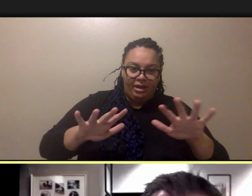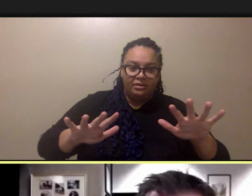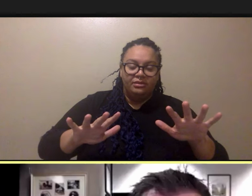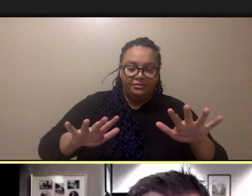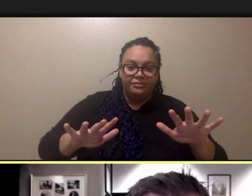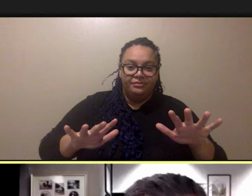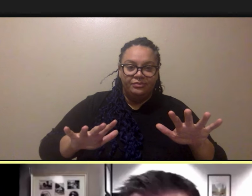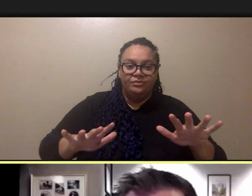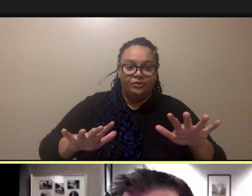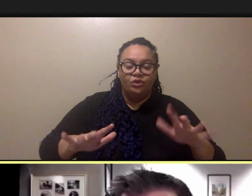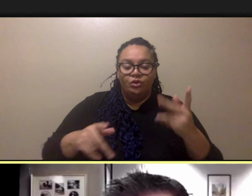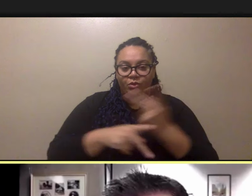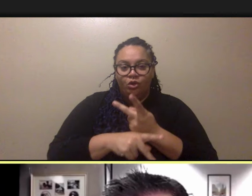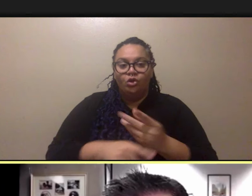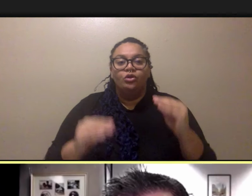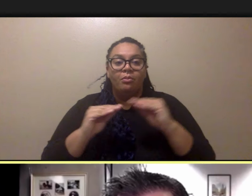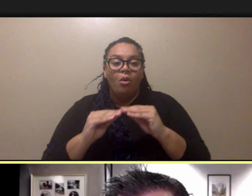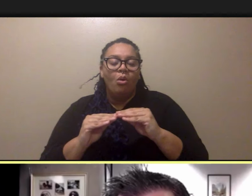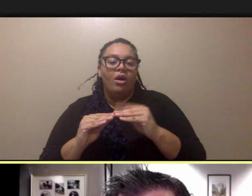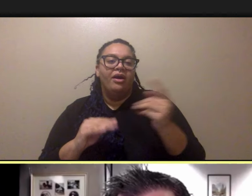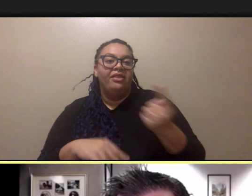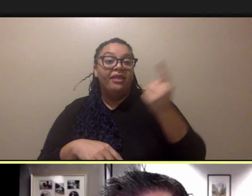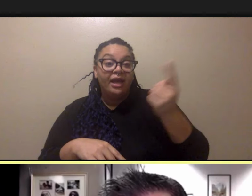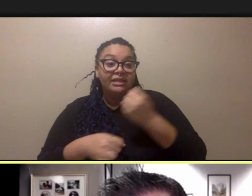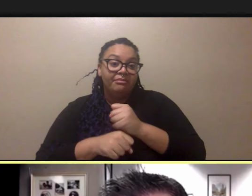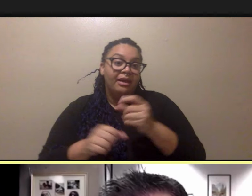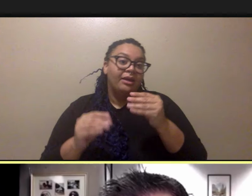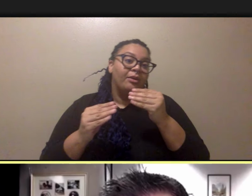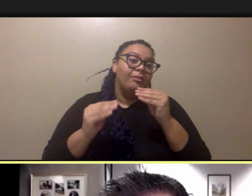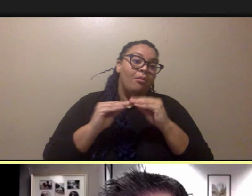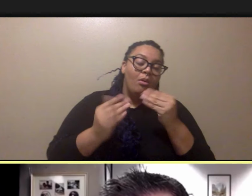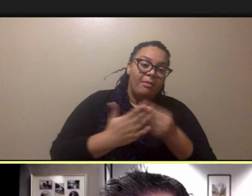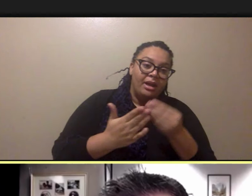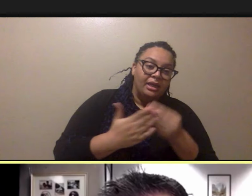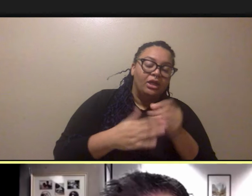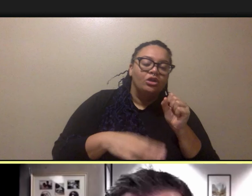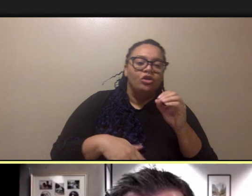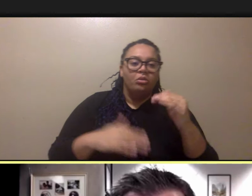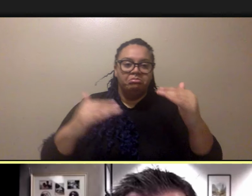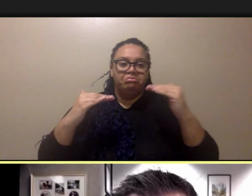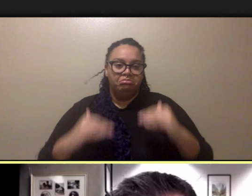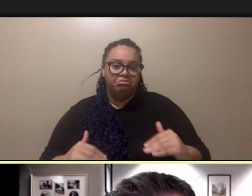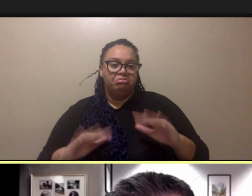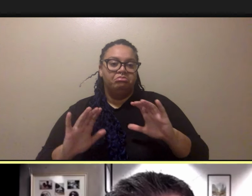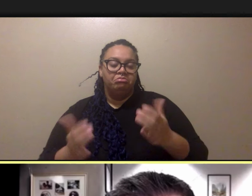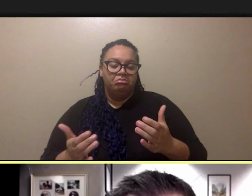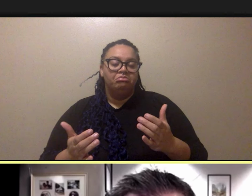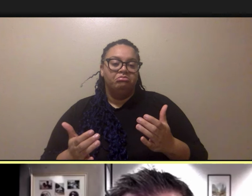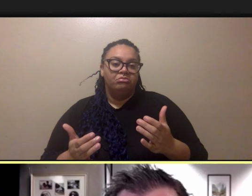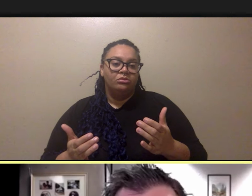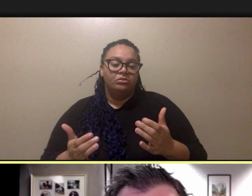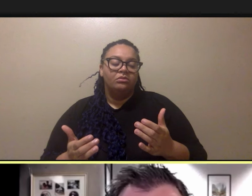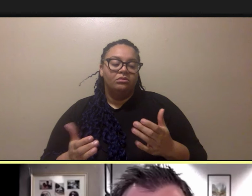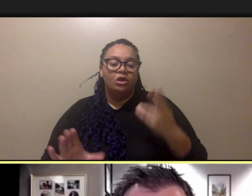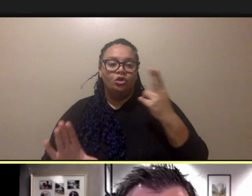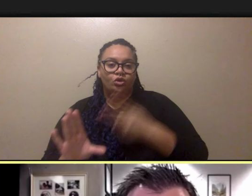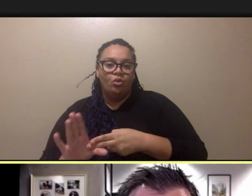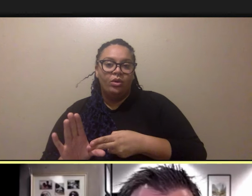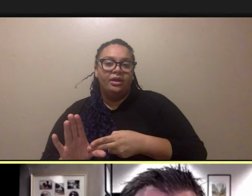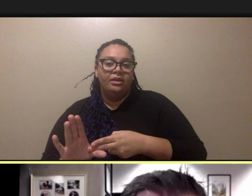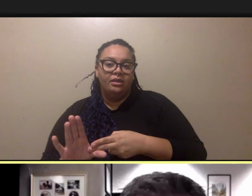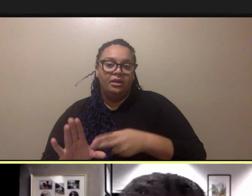to produce more goods and make more money and so forth. So the poorer classes got very angry. They joined Nathaniel Bacon in a rebellion,